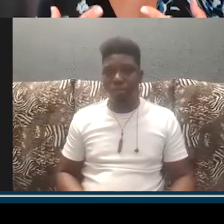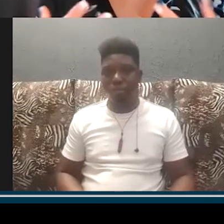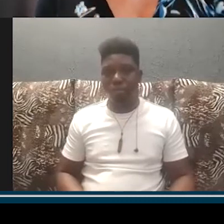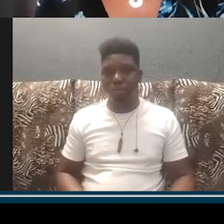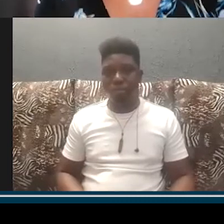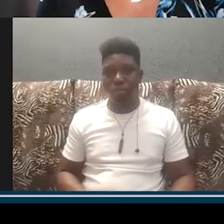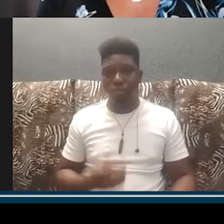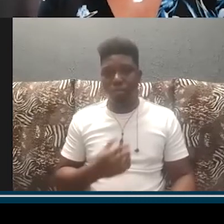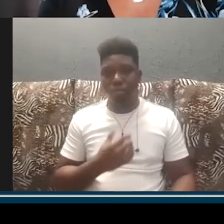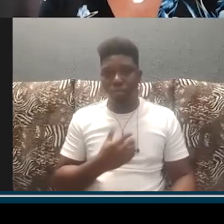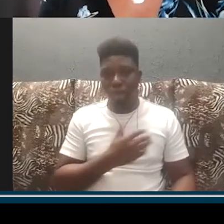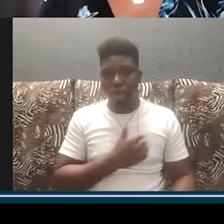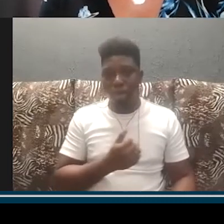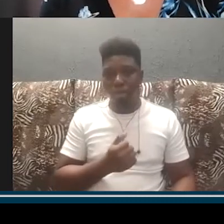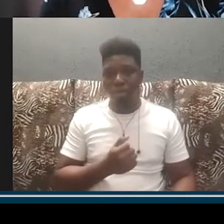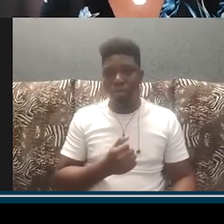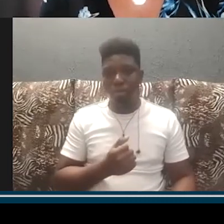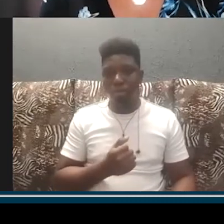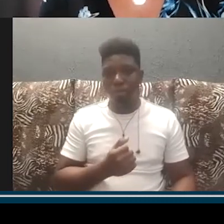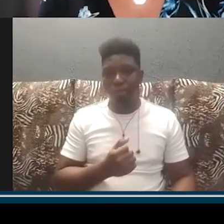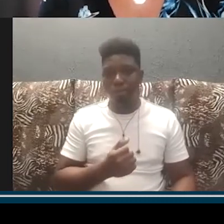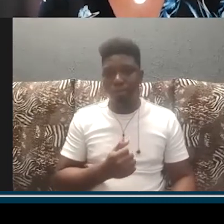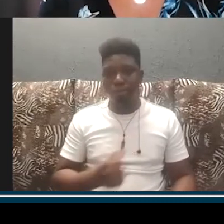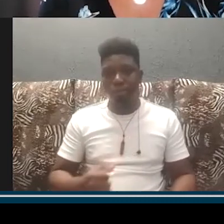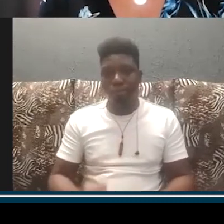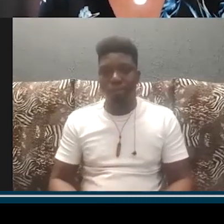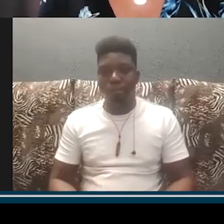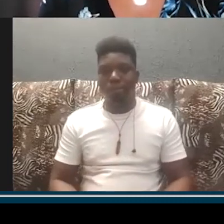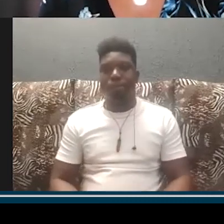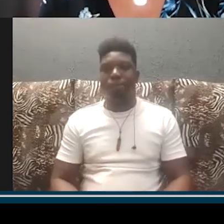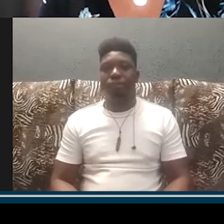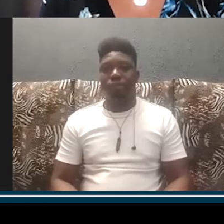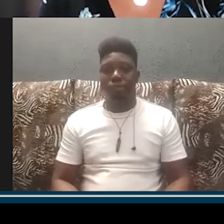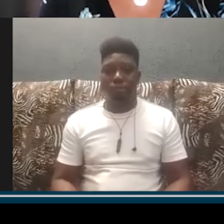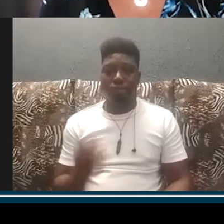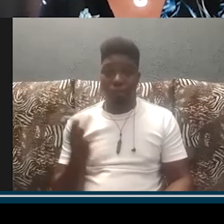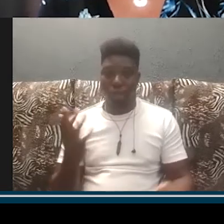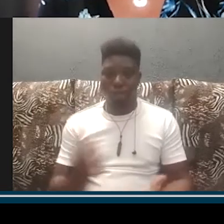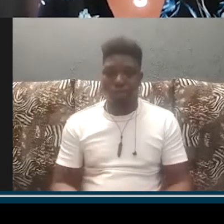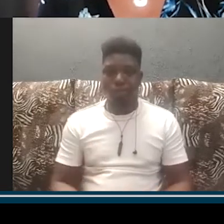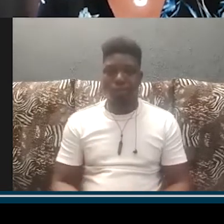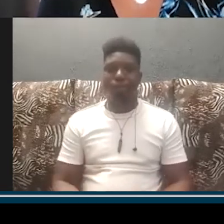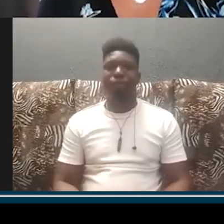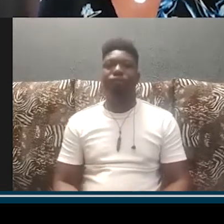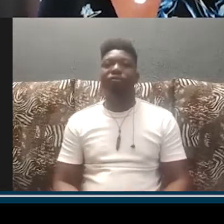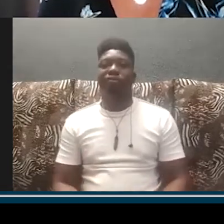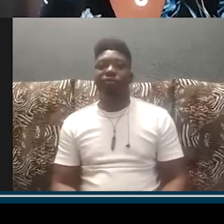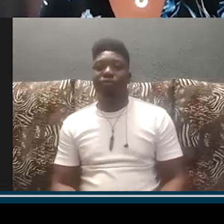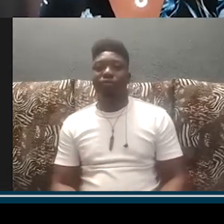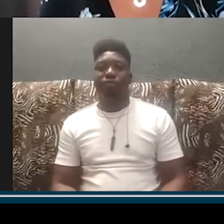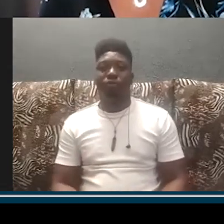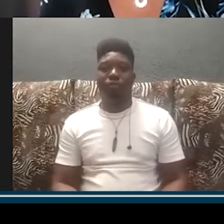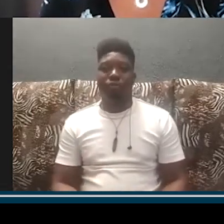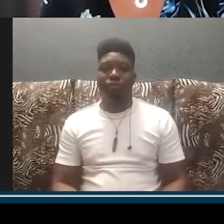advocacy develops. Yes, yes, yes. Lindsay, would you mind if I added something quickly?